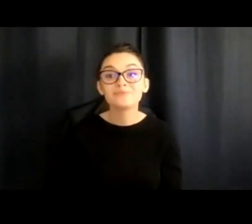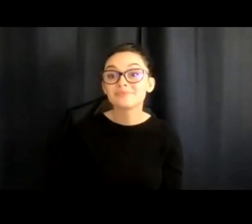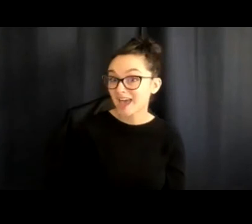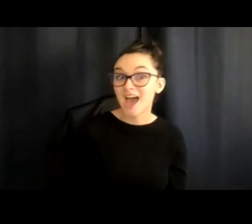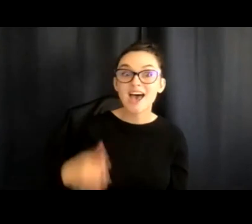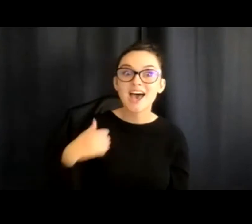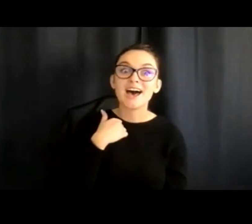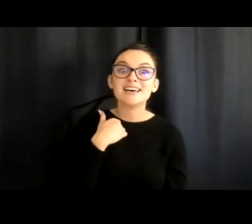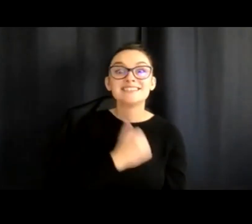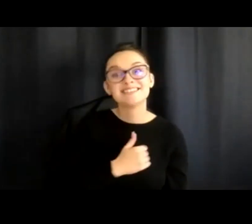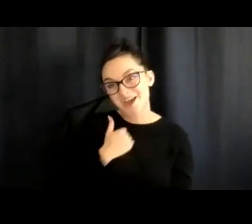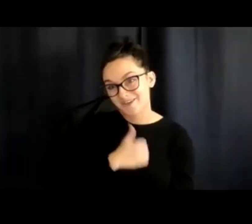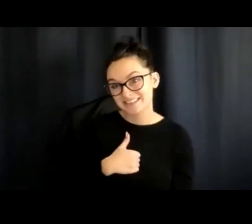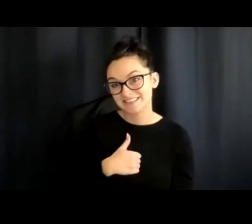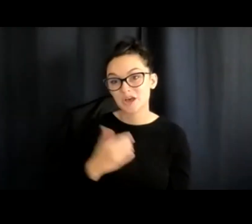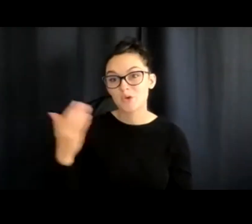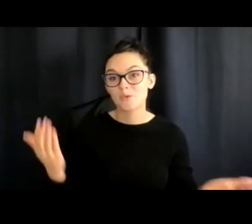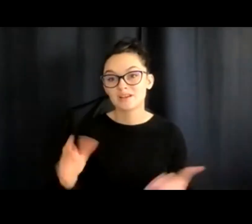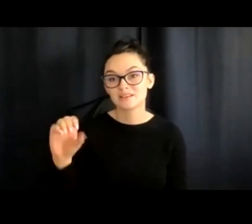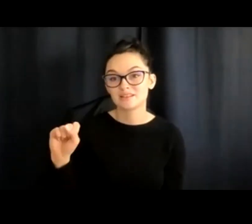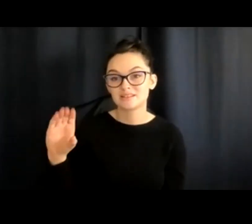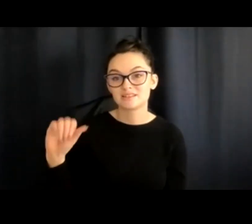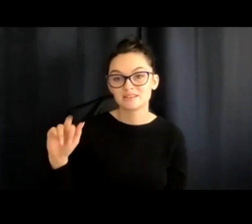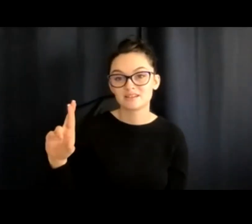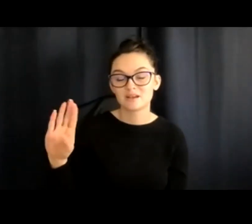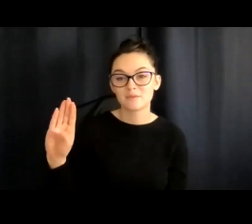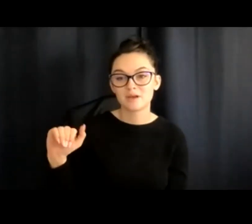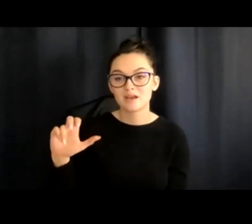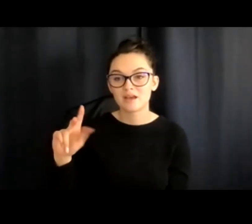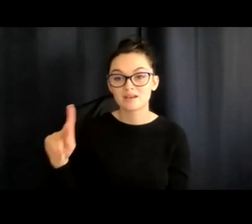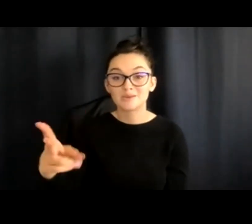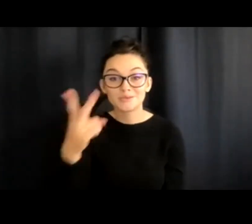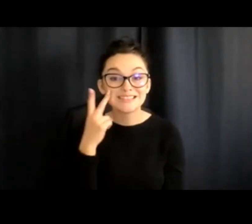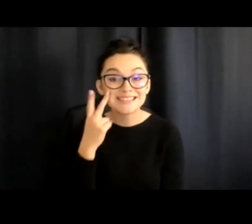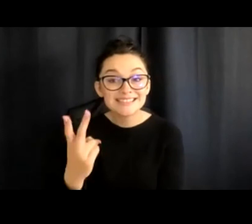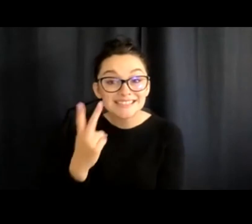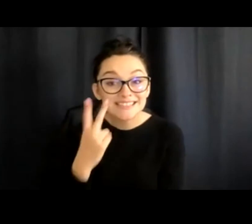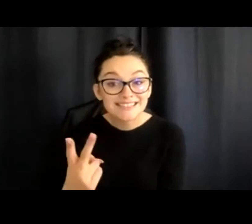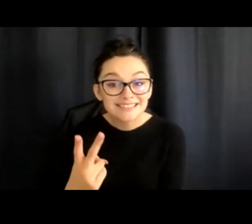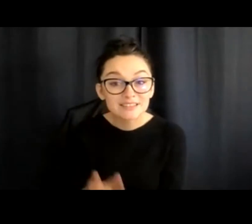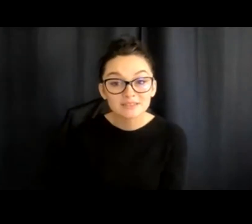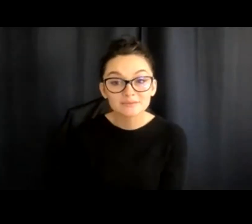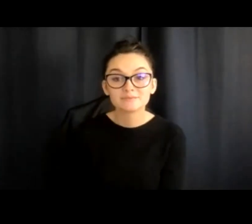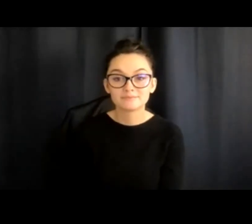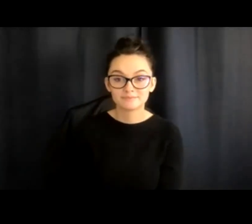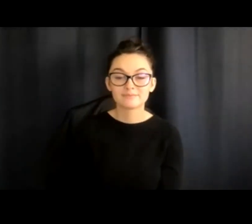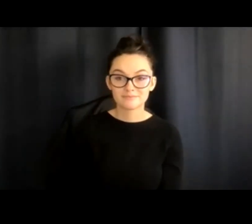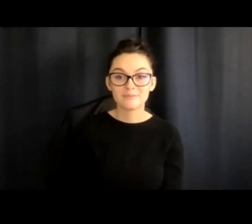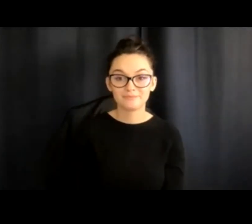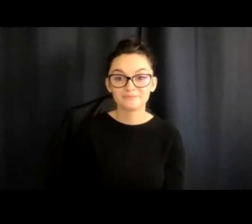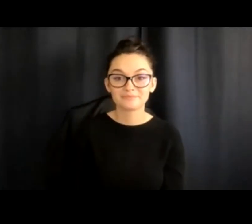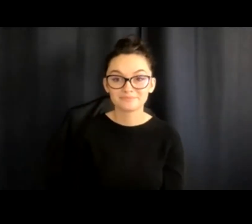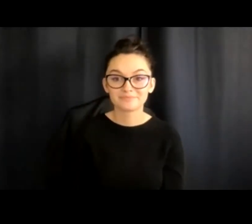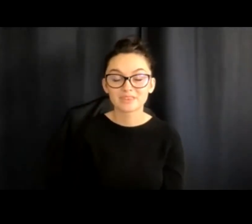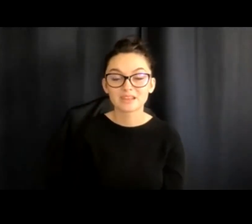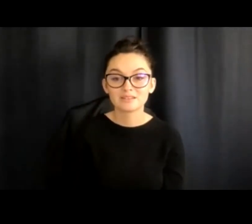about that. Here is Scarback. Can all of you see Scarback? Yes. You see her scar? Okay,